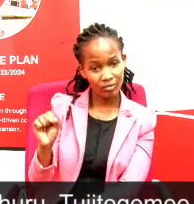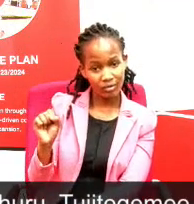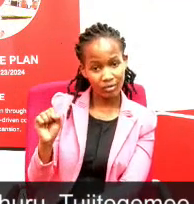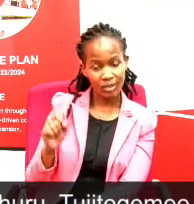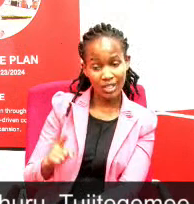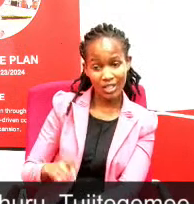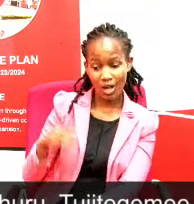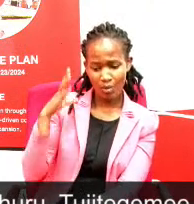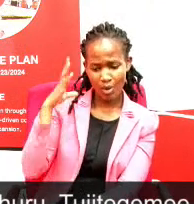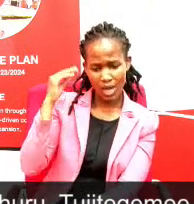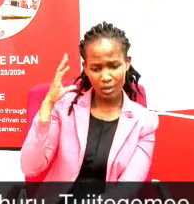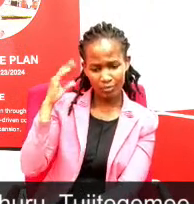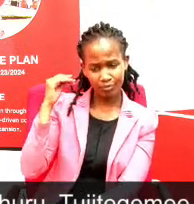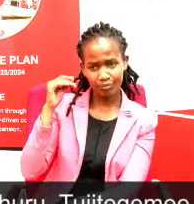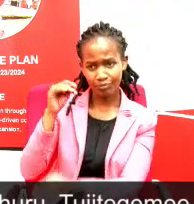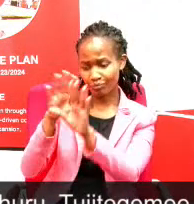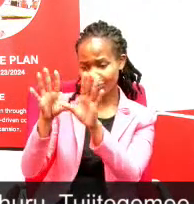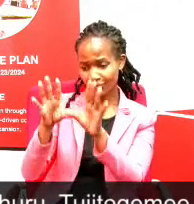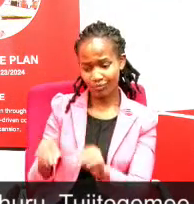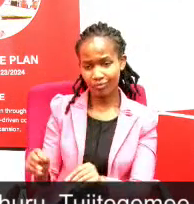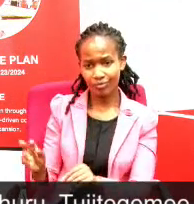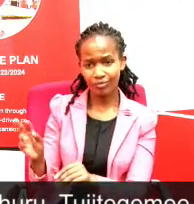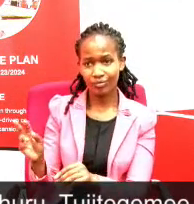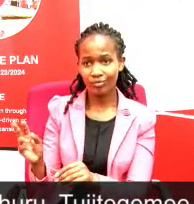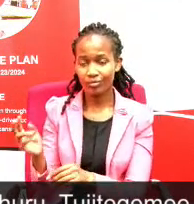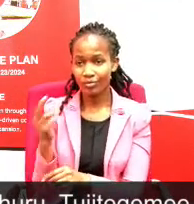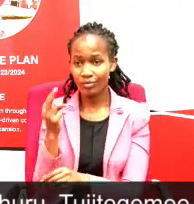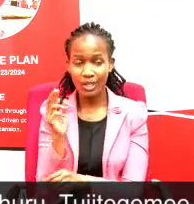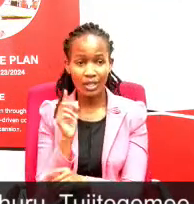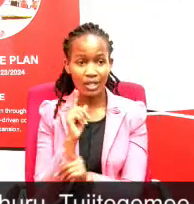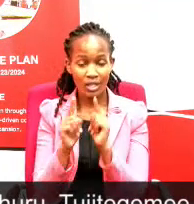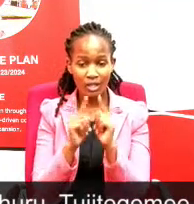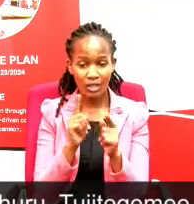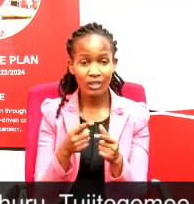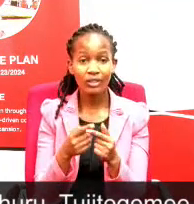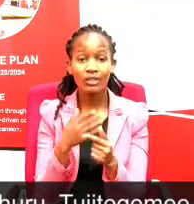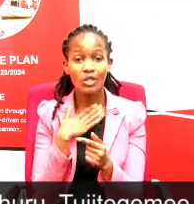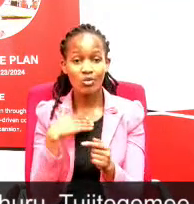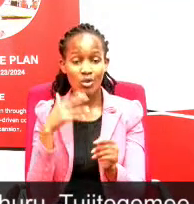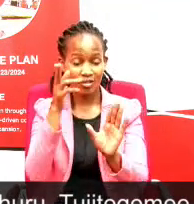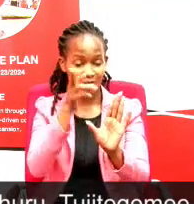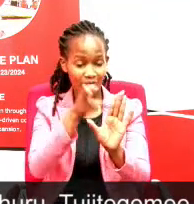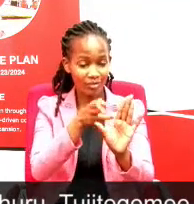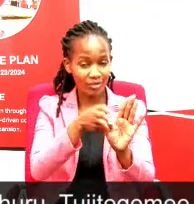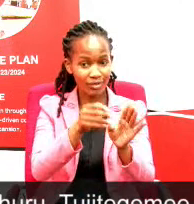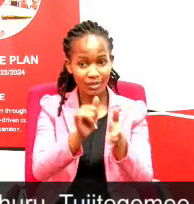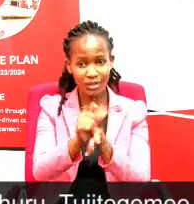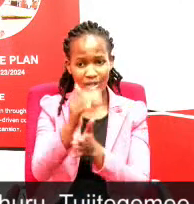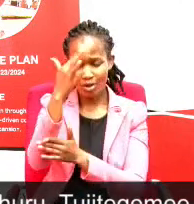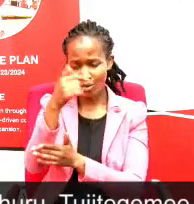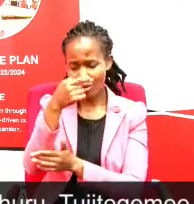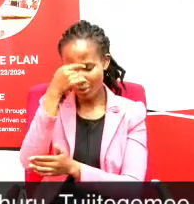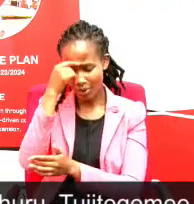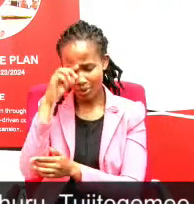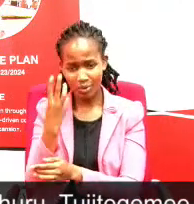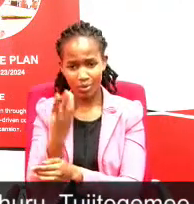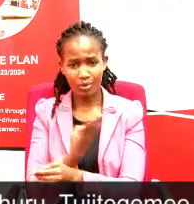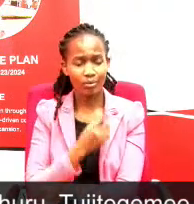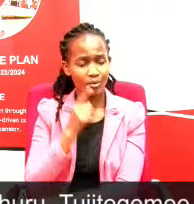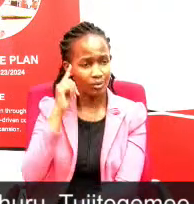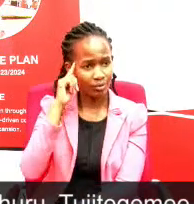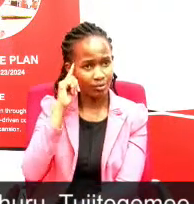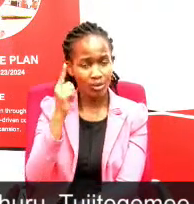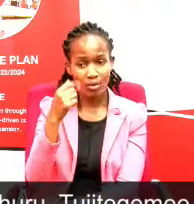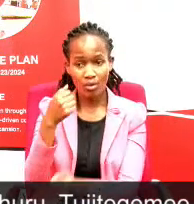in your budget speech about the national tax policy, and we'd want to participate in that, because we think also one